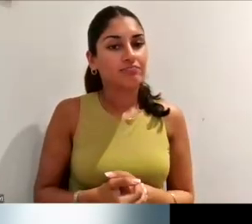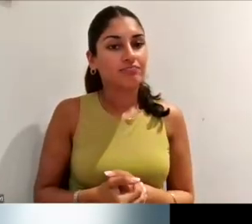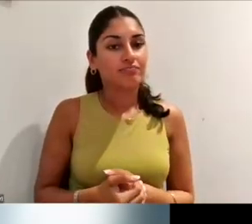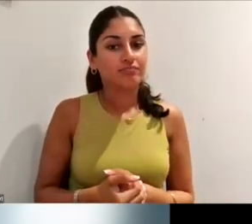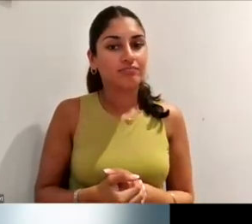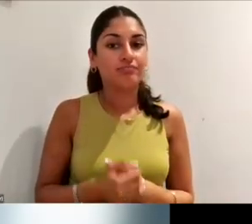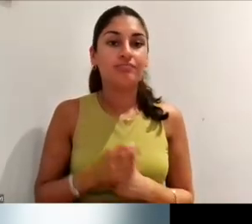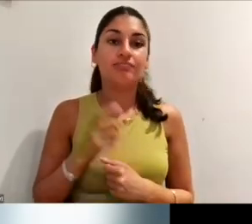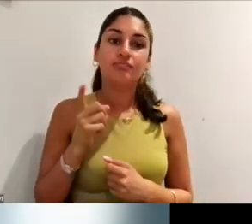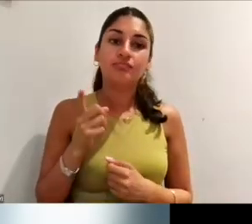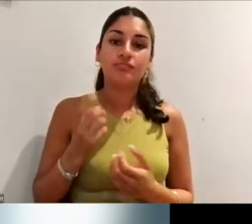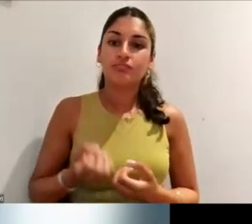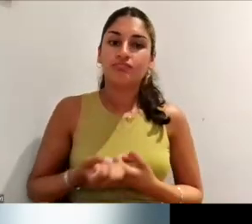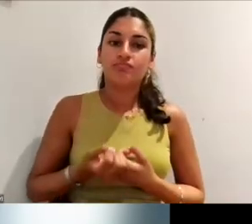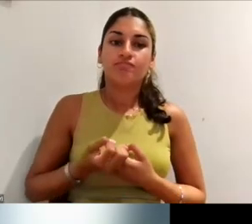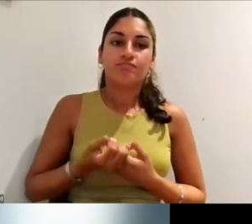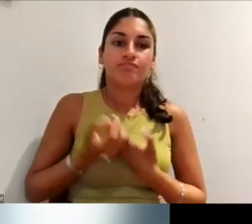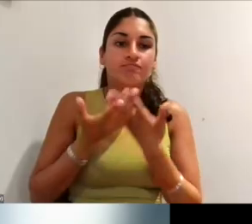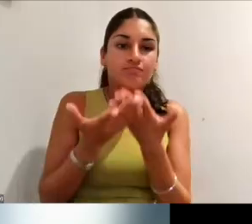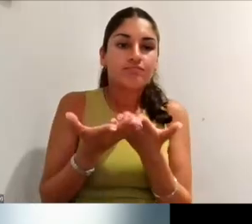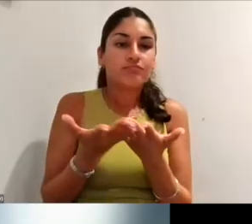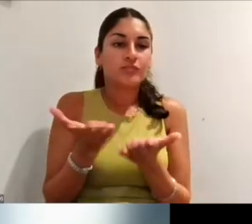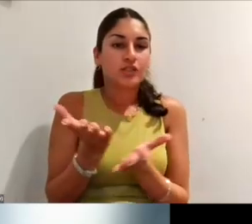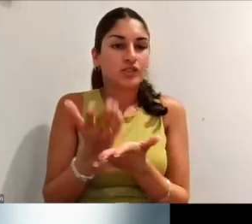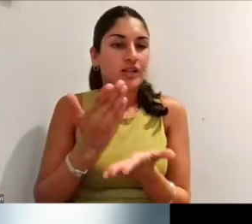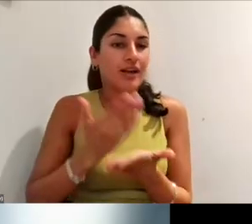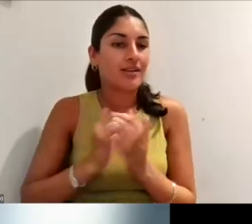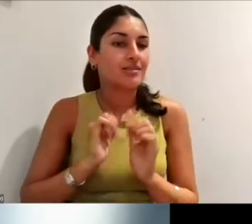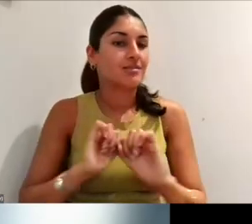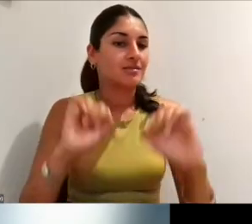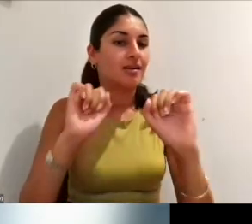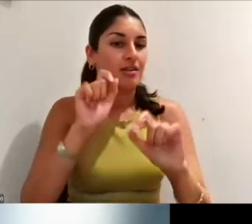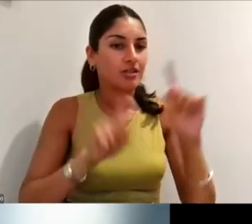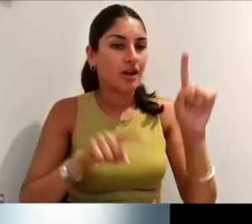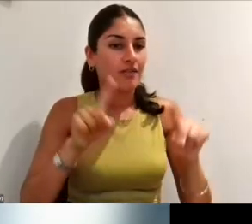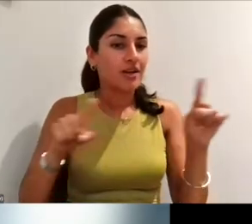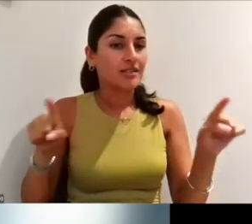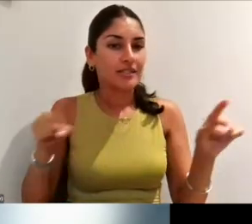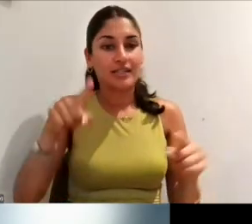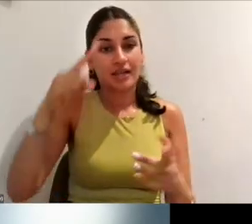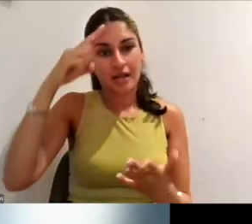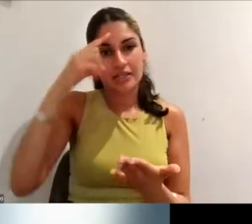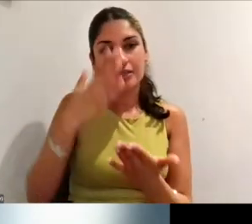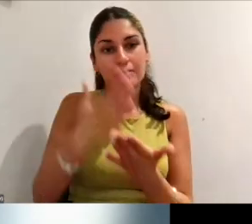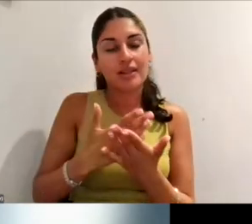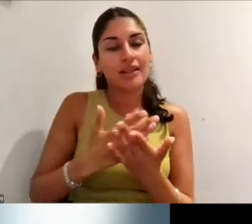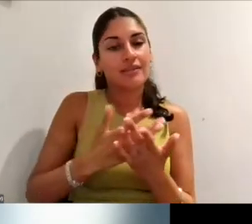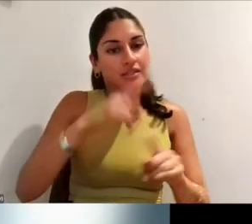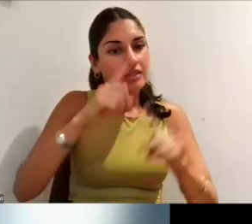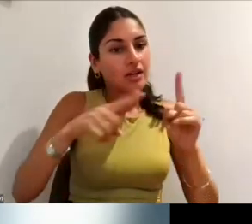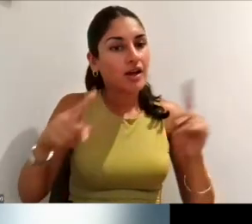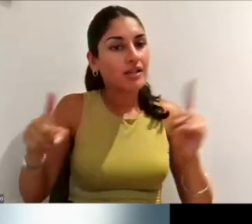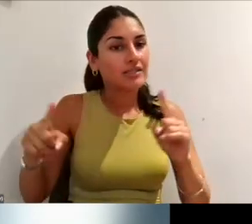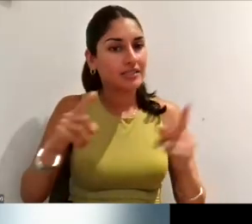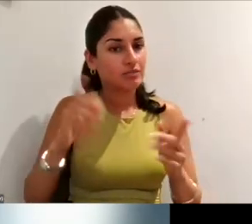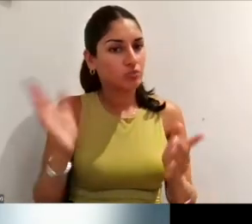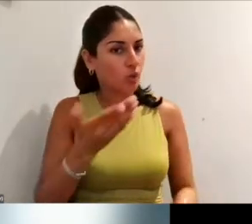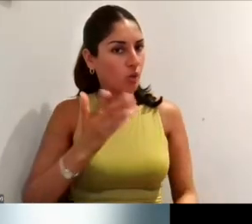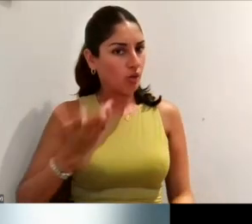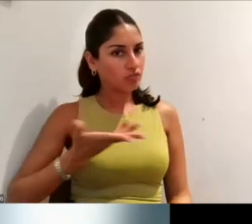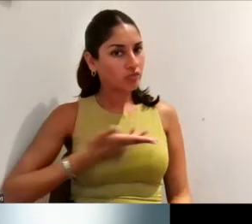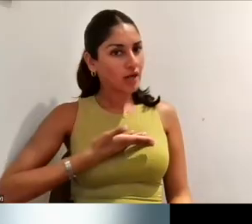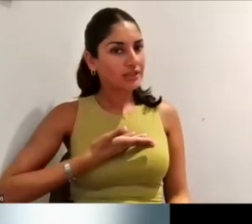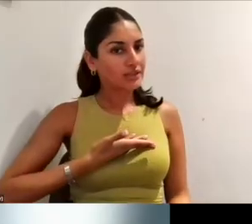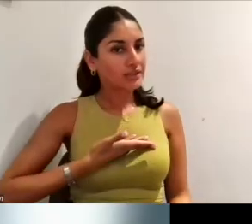how she shares and truly believes in diversity of all humans and how she expresses her culture in order to convey